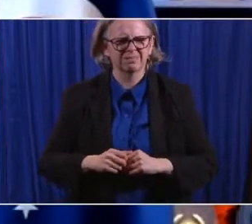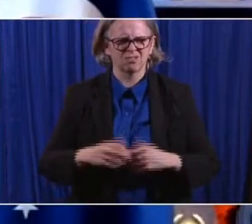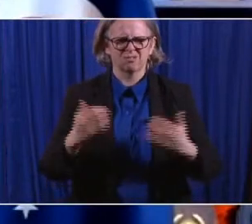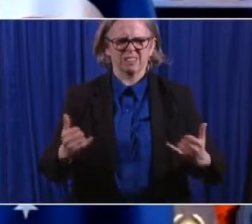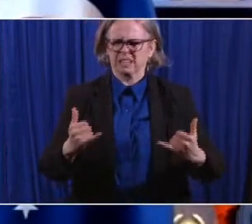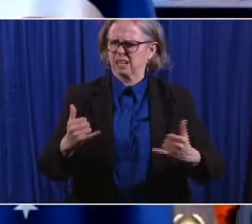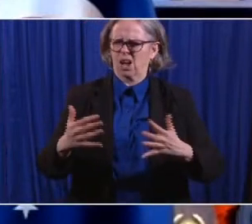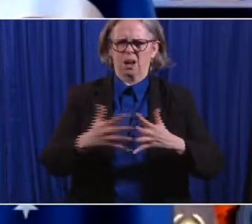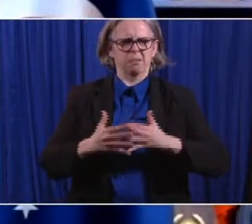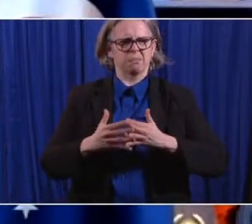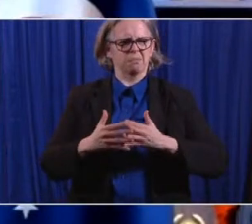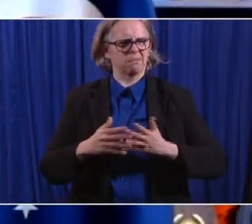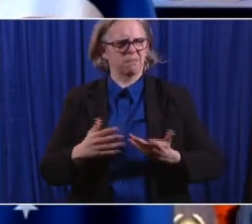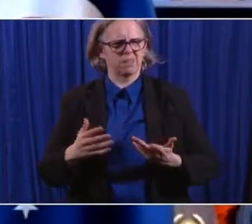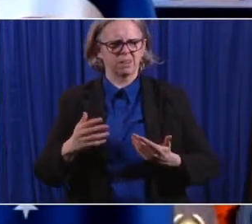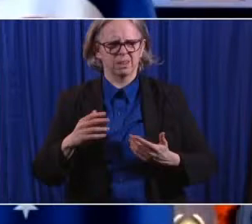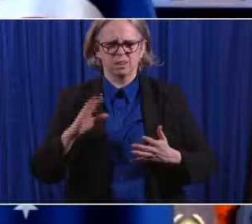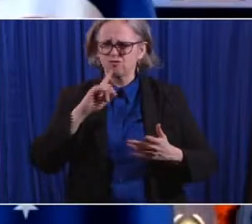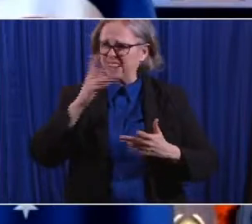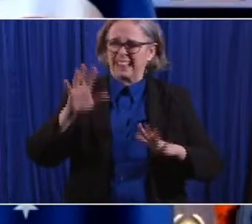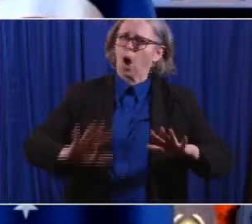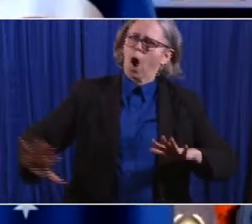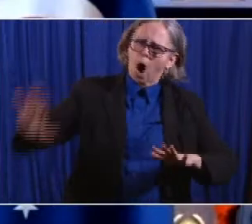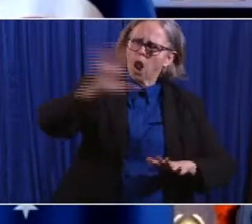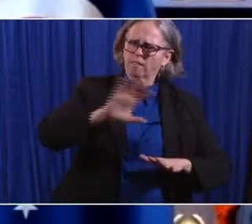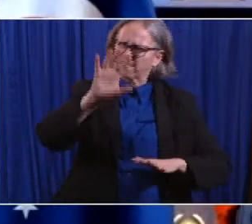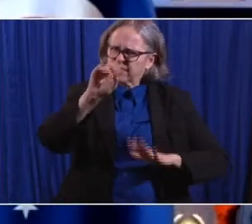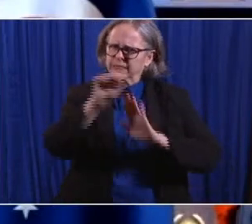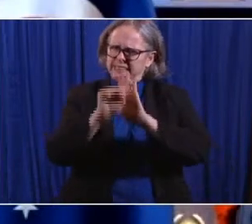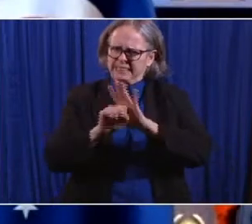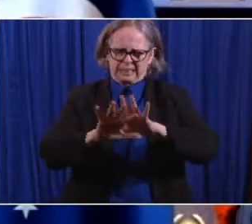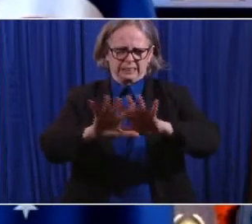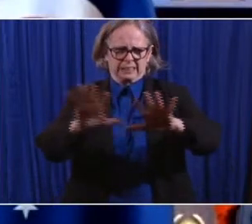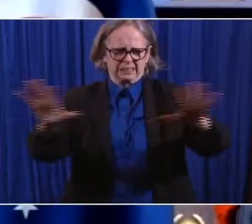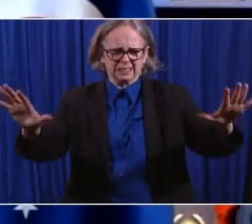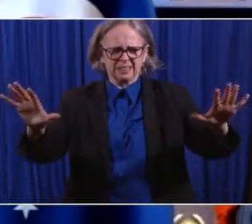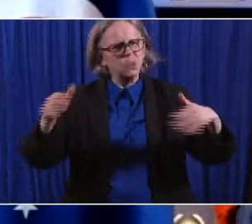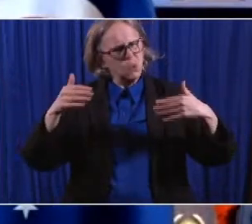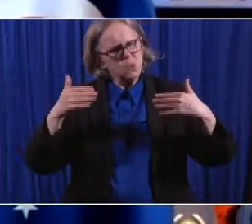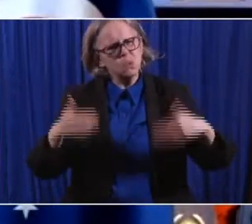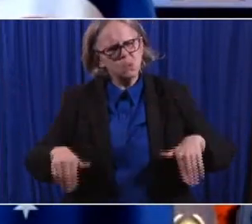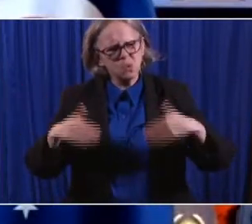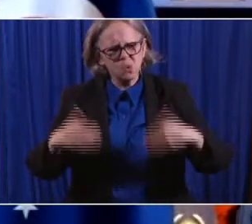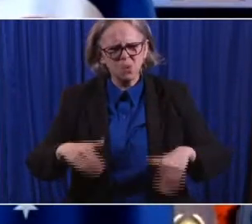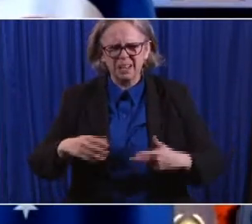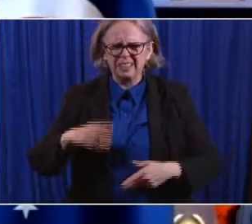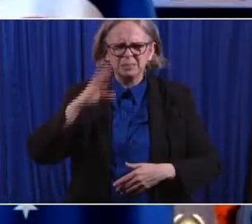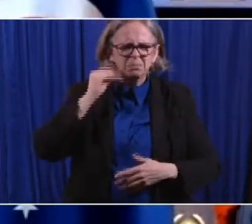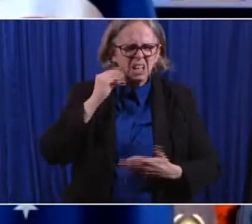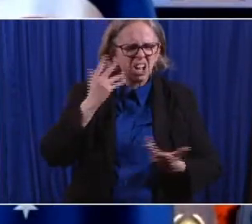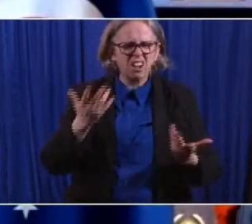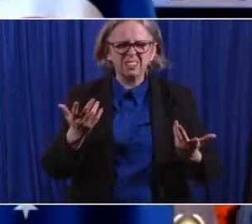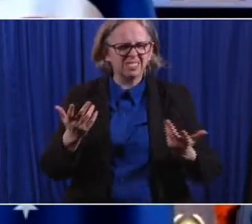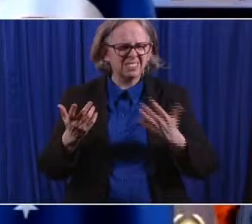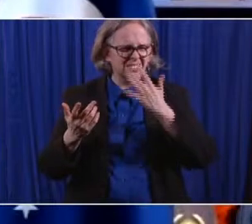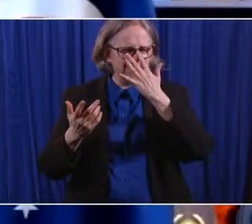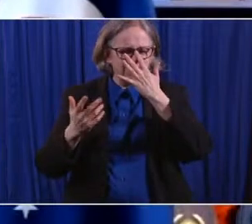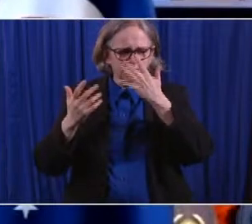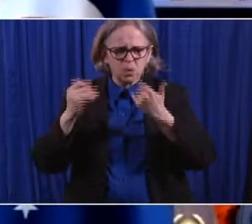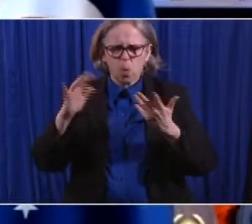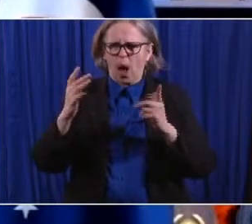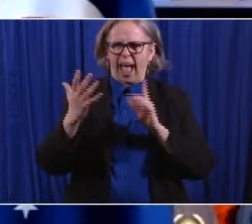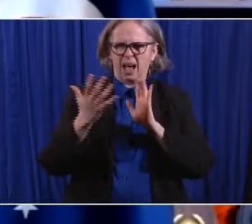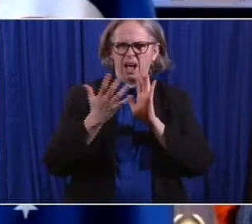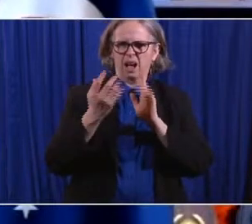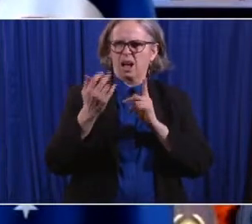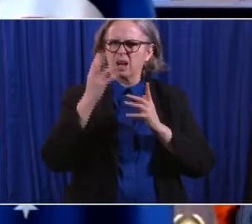are experiencing a tremendous amount of attempts at fraud, which has been going on throughout this process. And I also